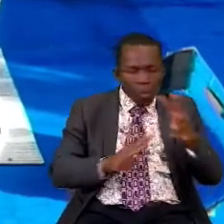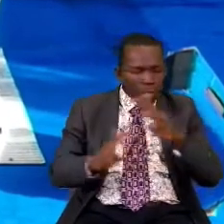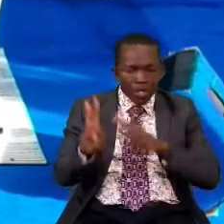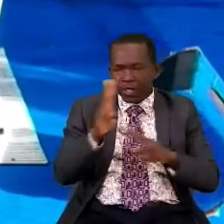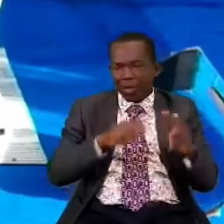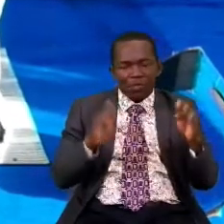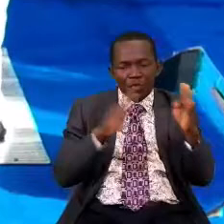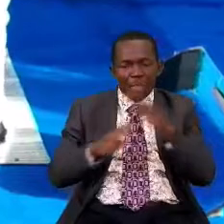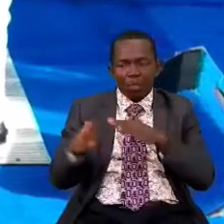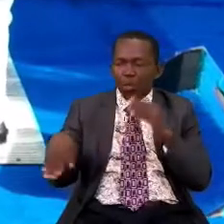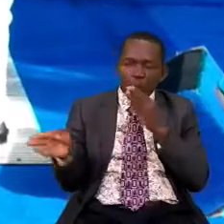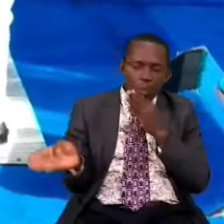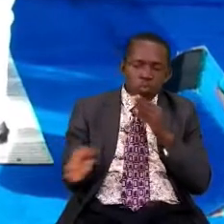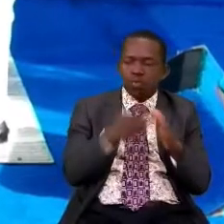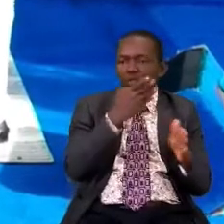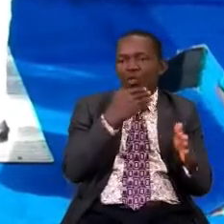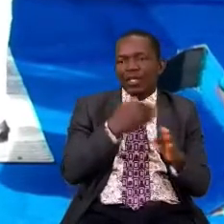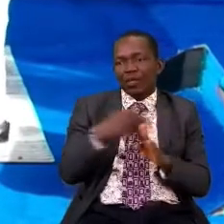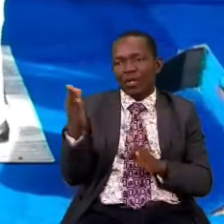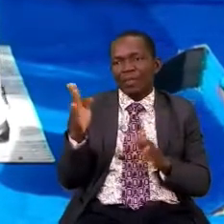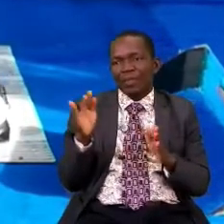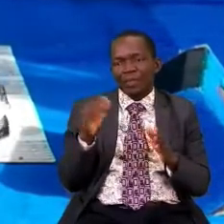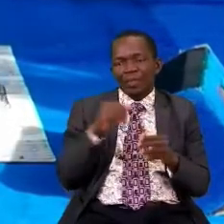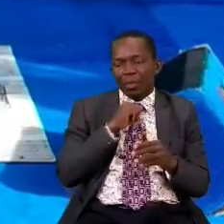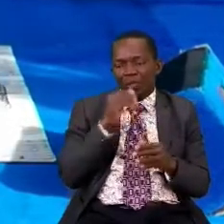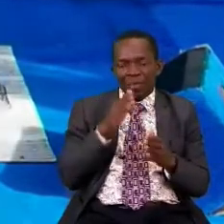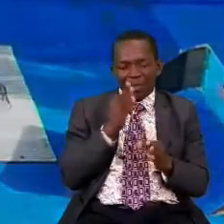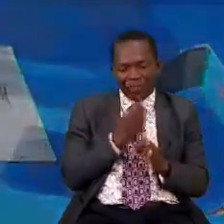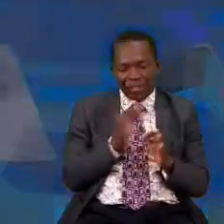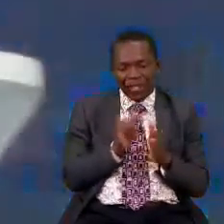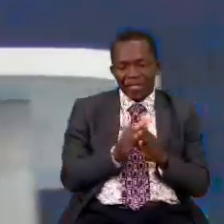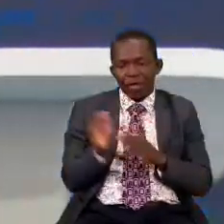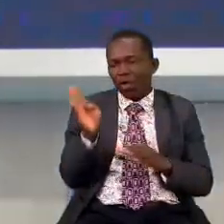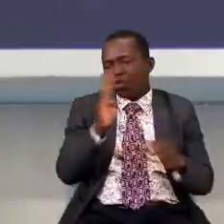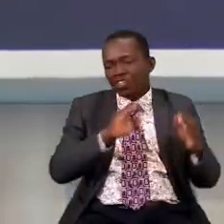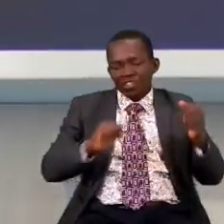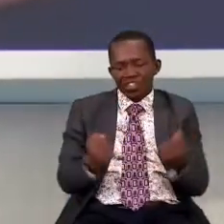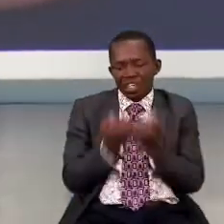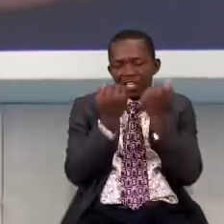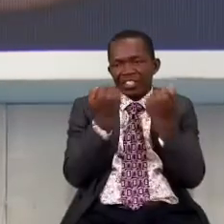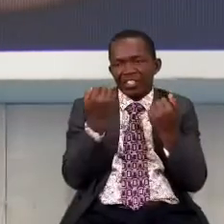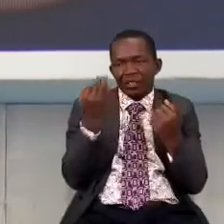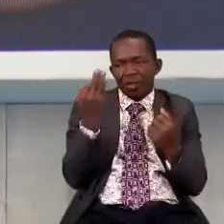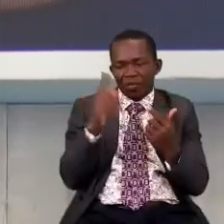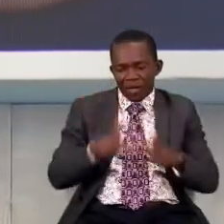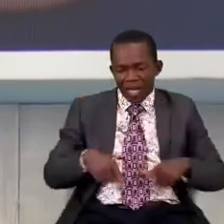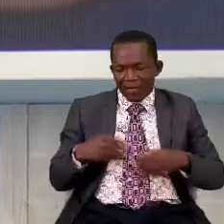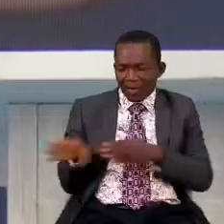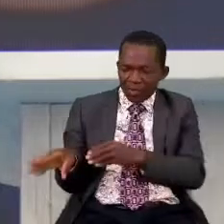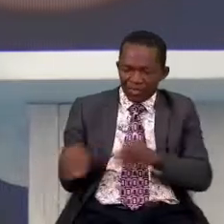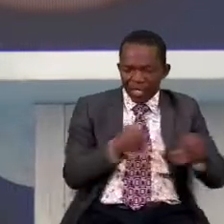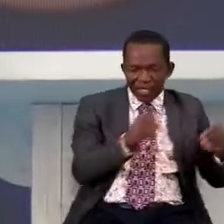drag you here and there, is strong faith. What kind of faith is that? It's a steadfast faith.